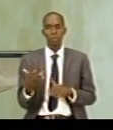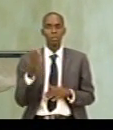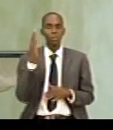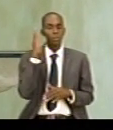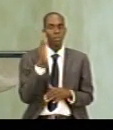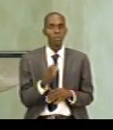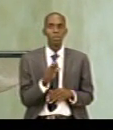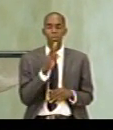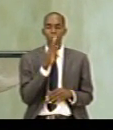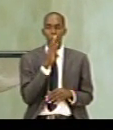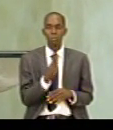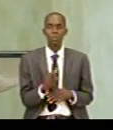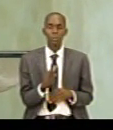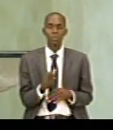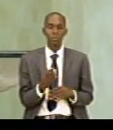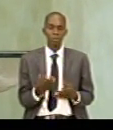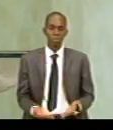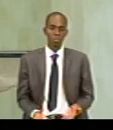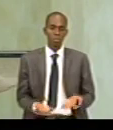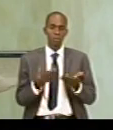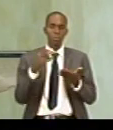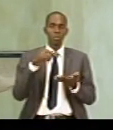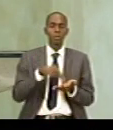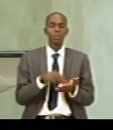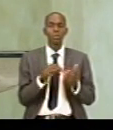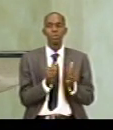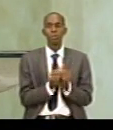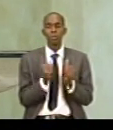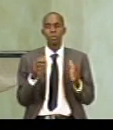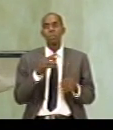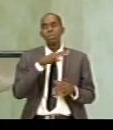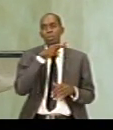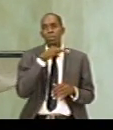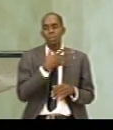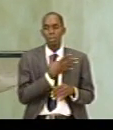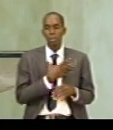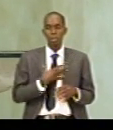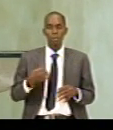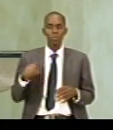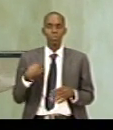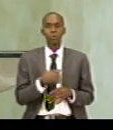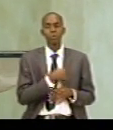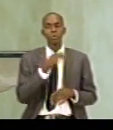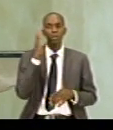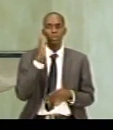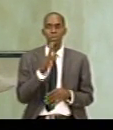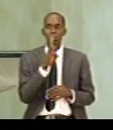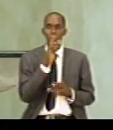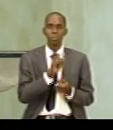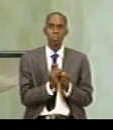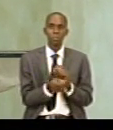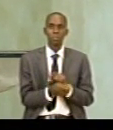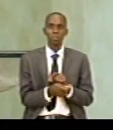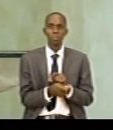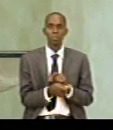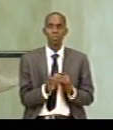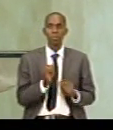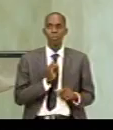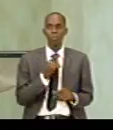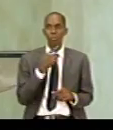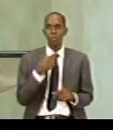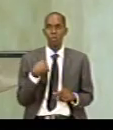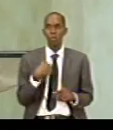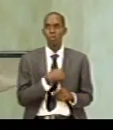raised incorruptible, and we shall be changed. I said, we shall